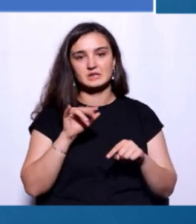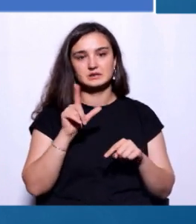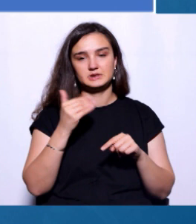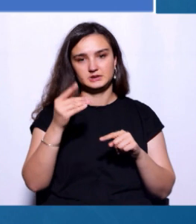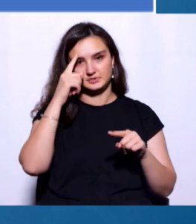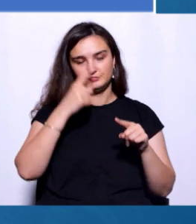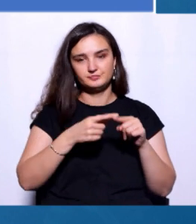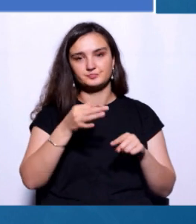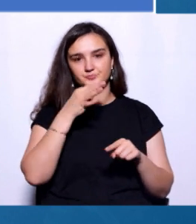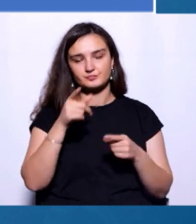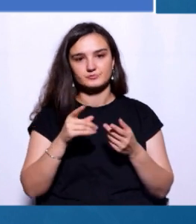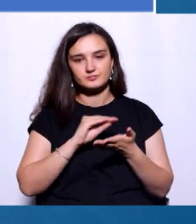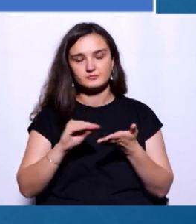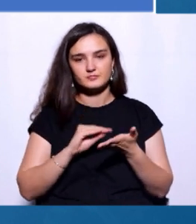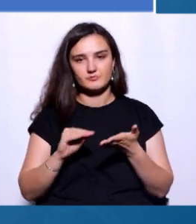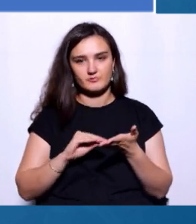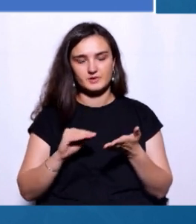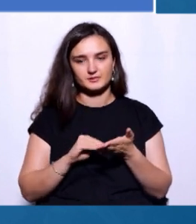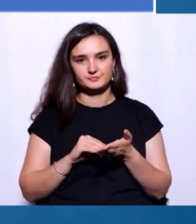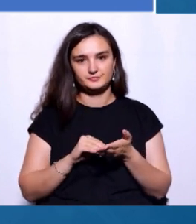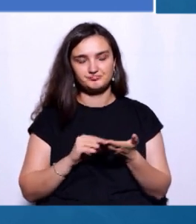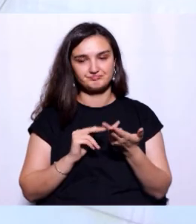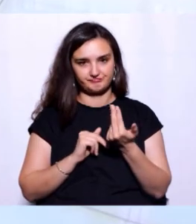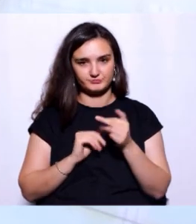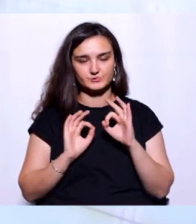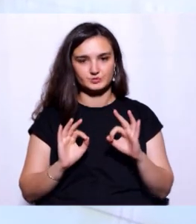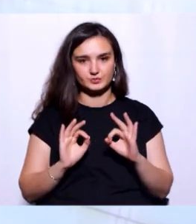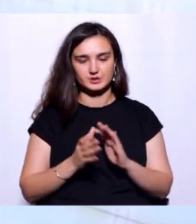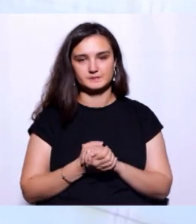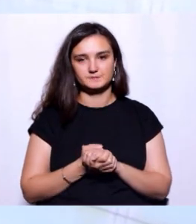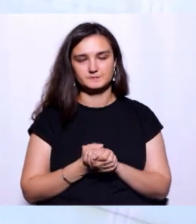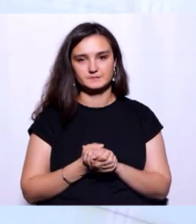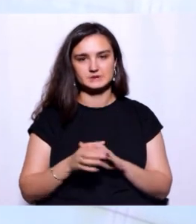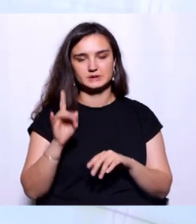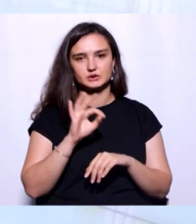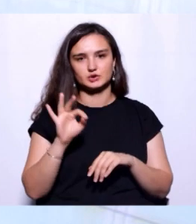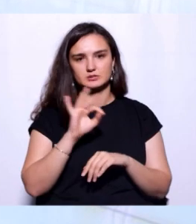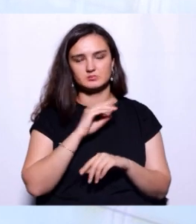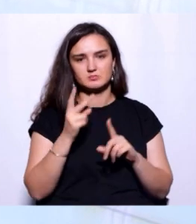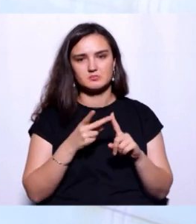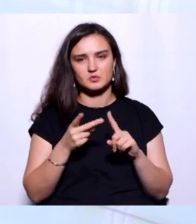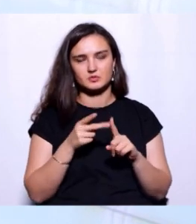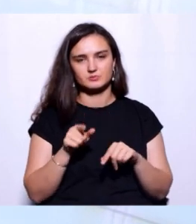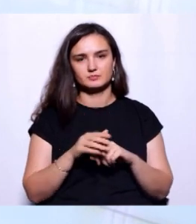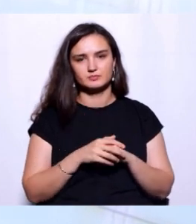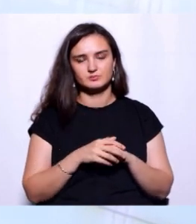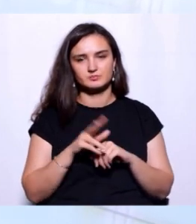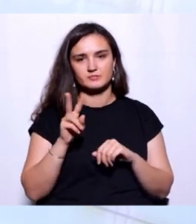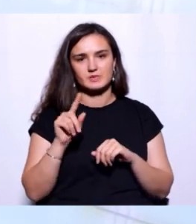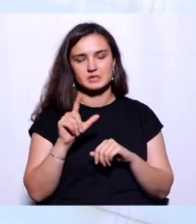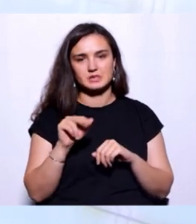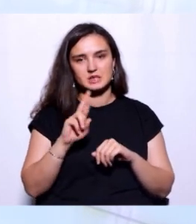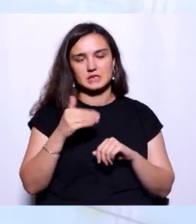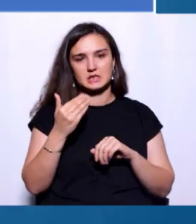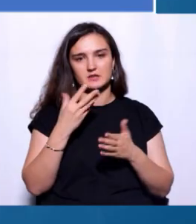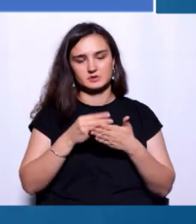brother likes to ride a skateboard. Great, fantastic. What about the second one? Lisa